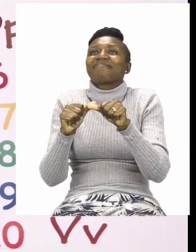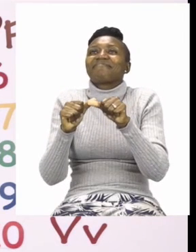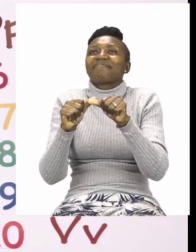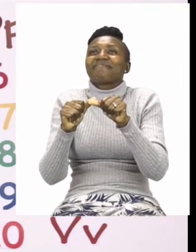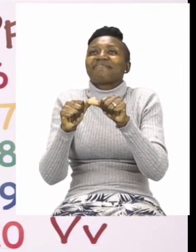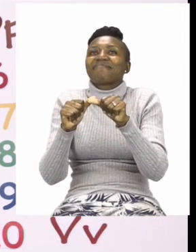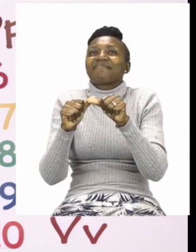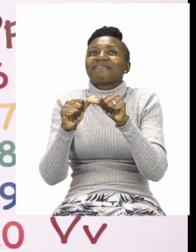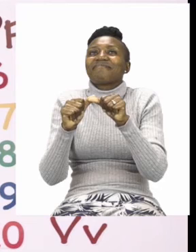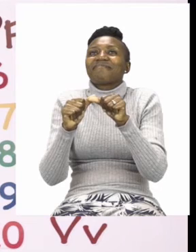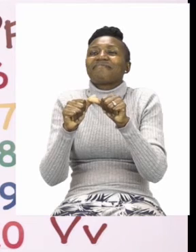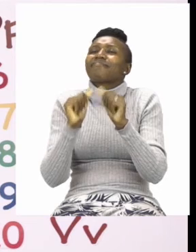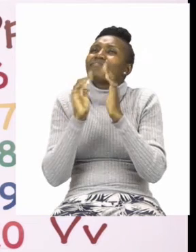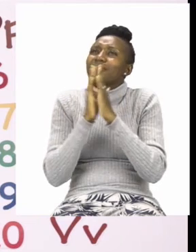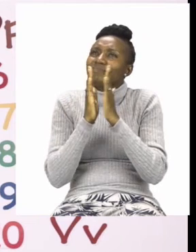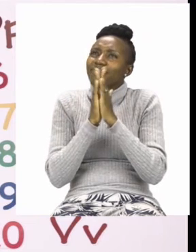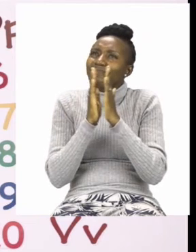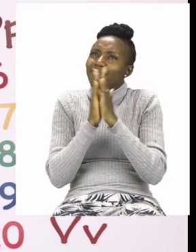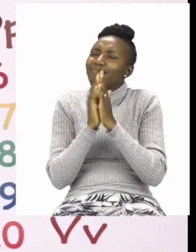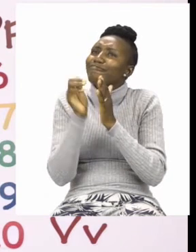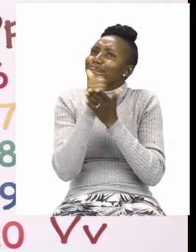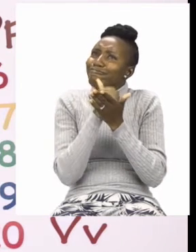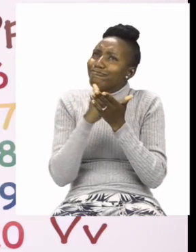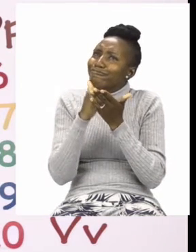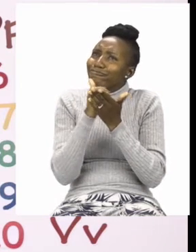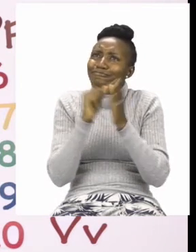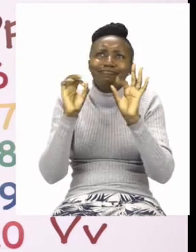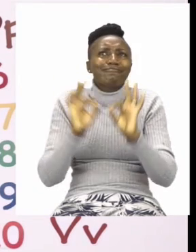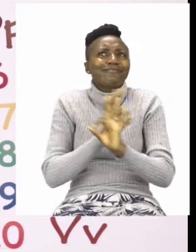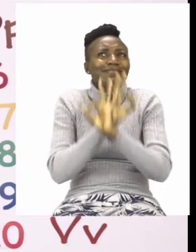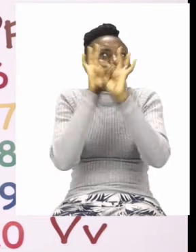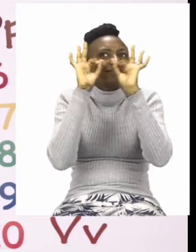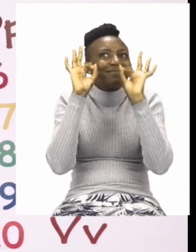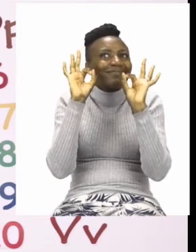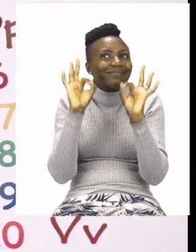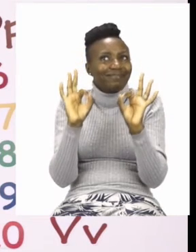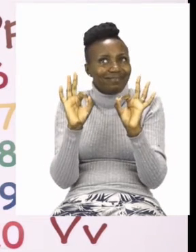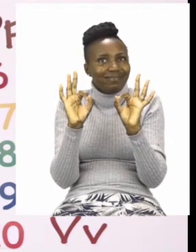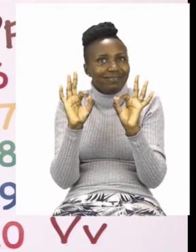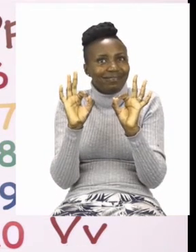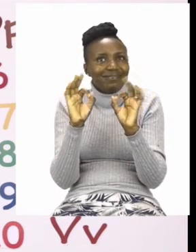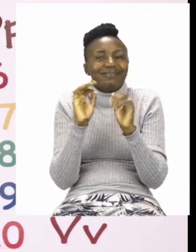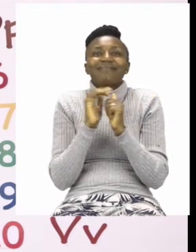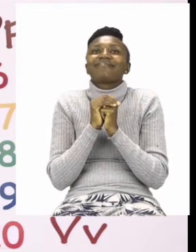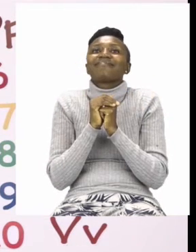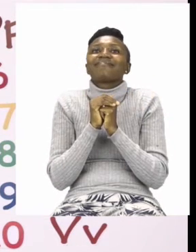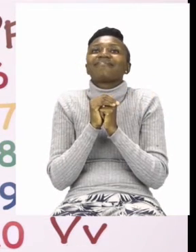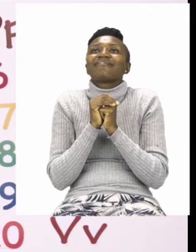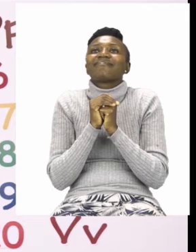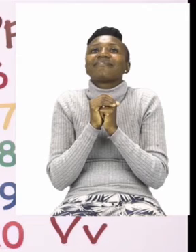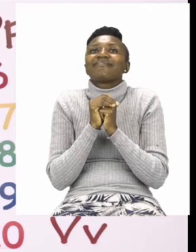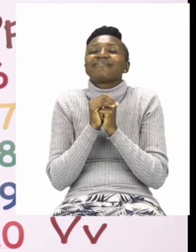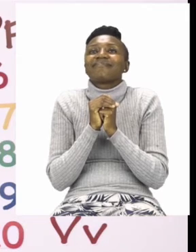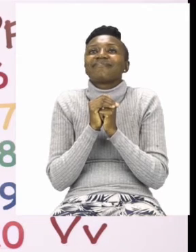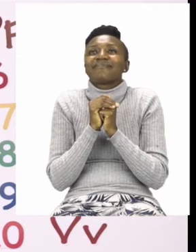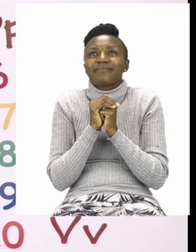make sure that you trace your words neatly for each item that we talked about in the classroom. And then